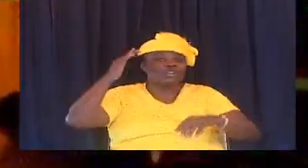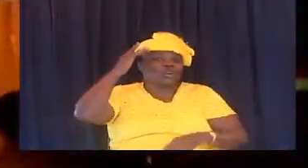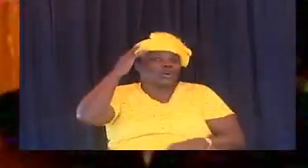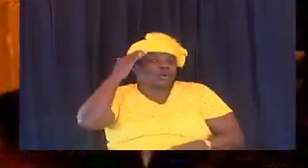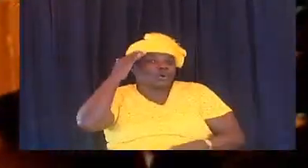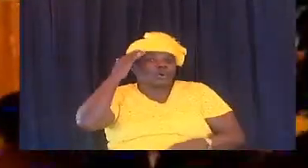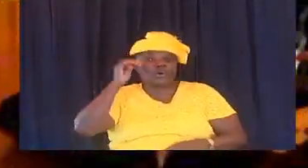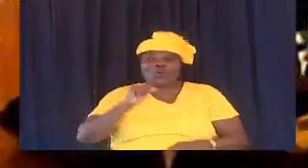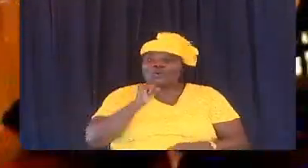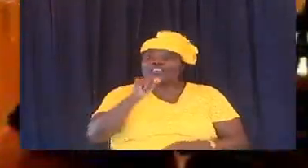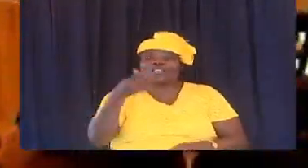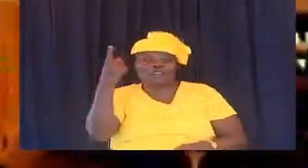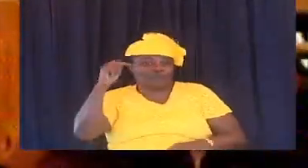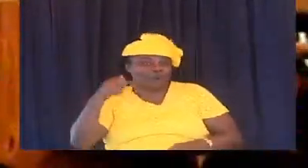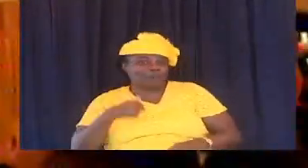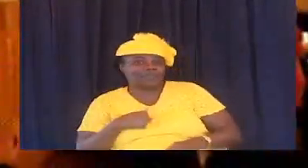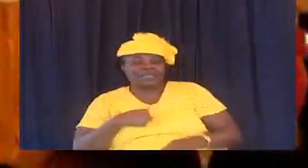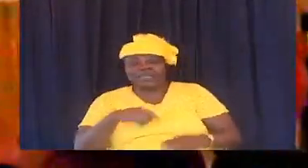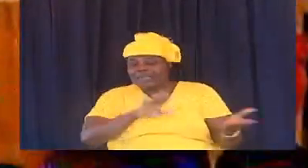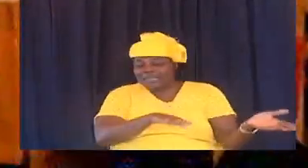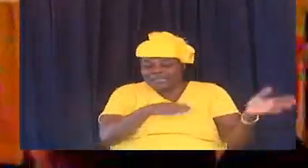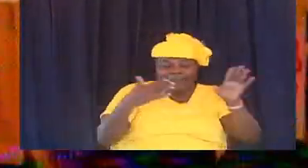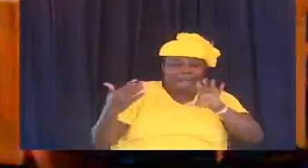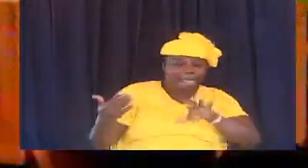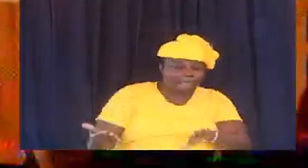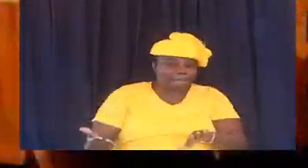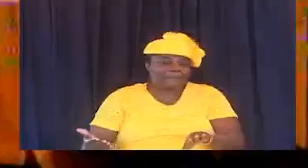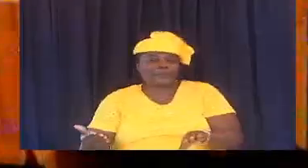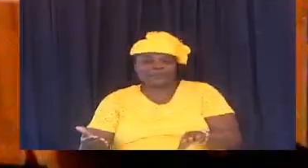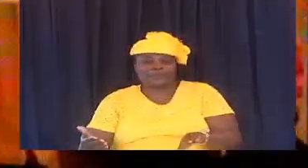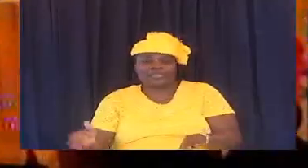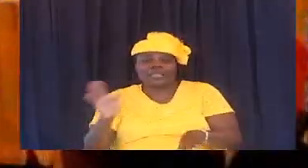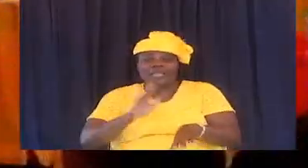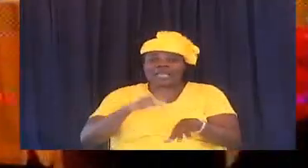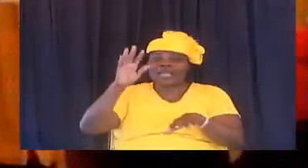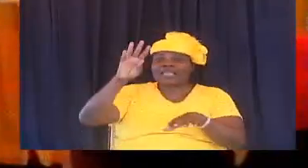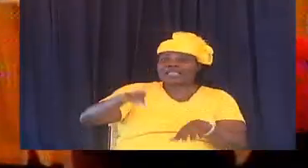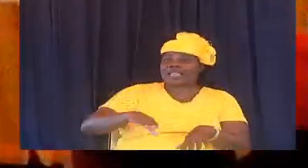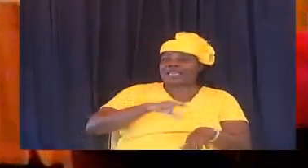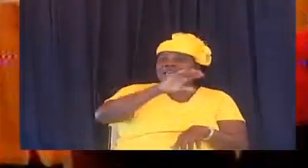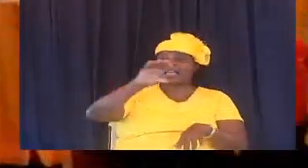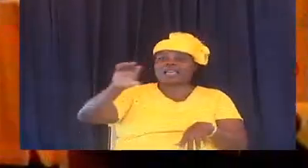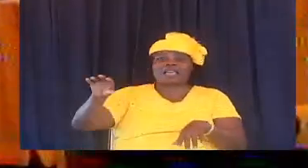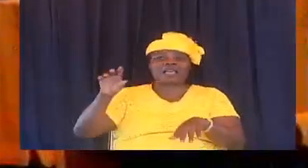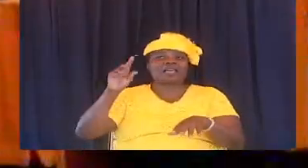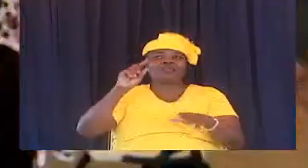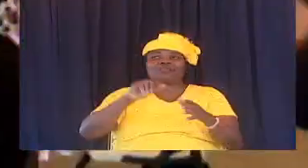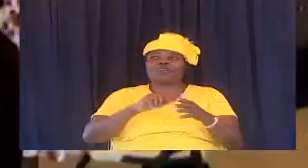right. Knowing that it was for me. He died at